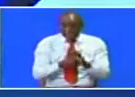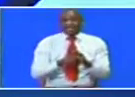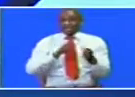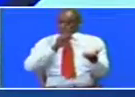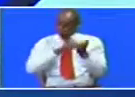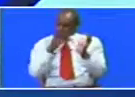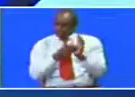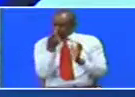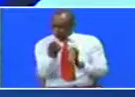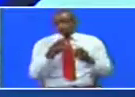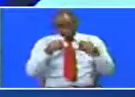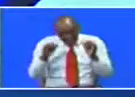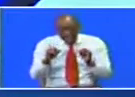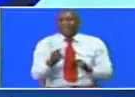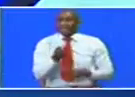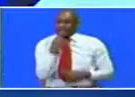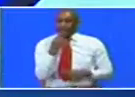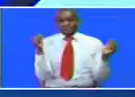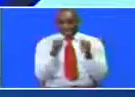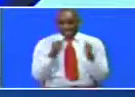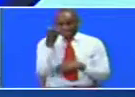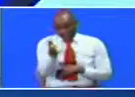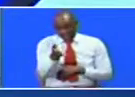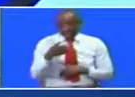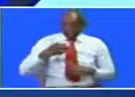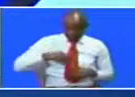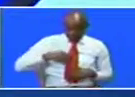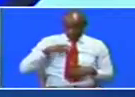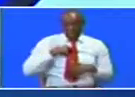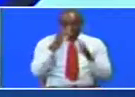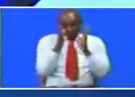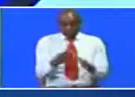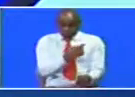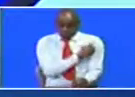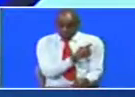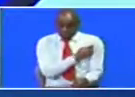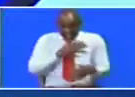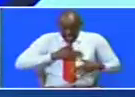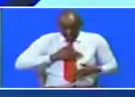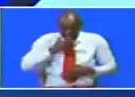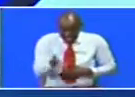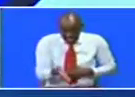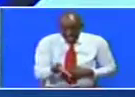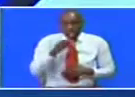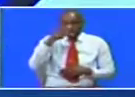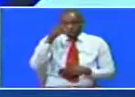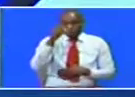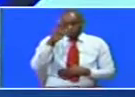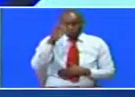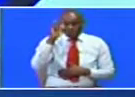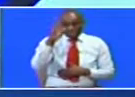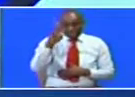test a new malaria vaccine. And as our resident health correspondent, Dr Mercy Korir, now reports, the project